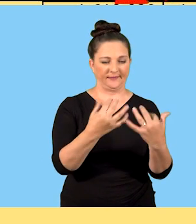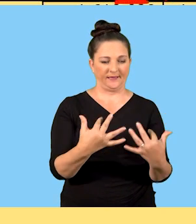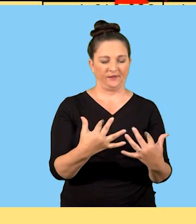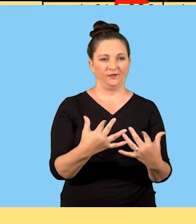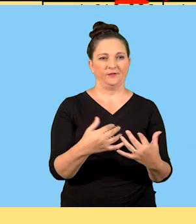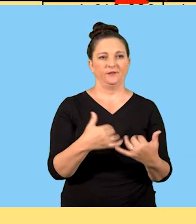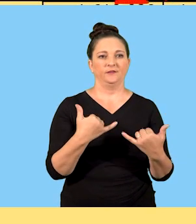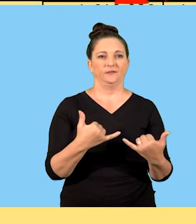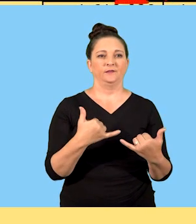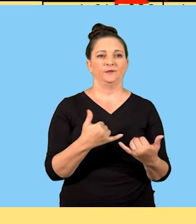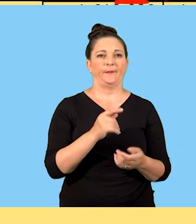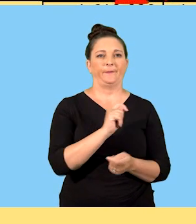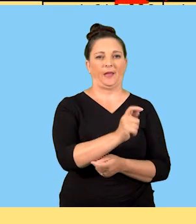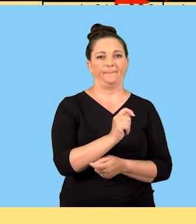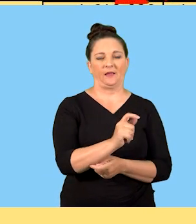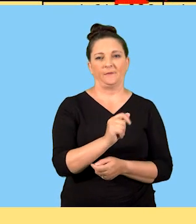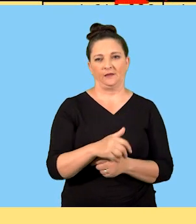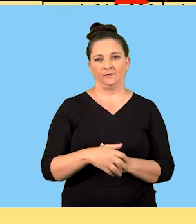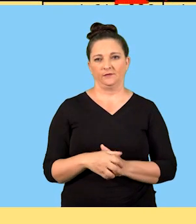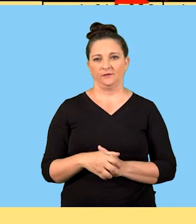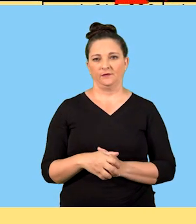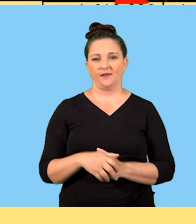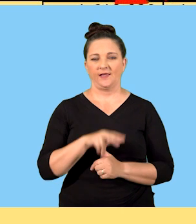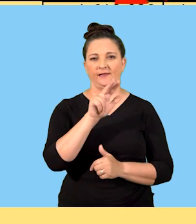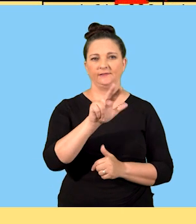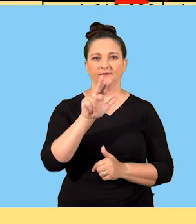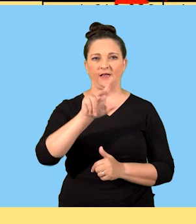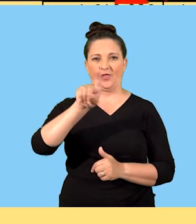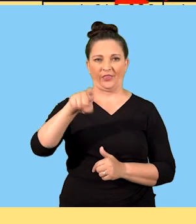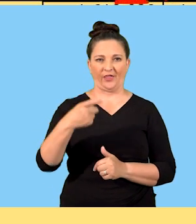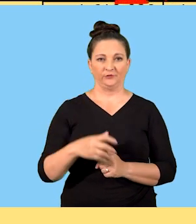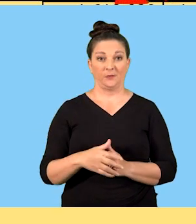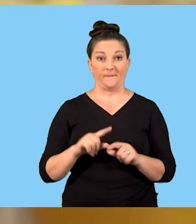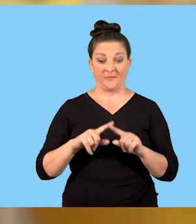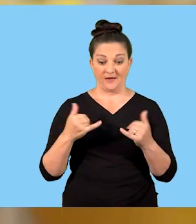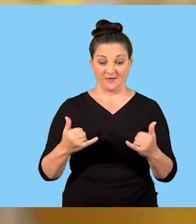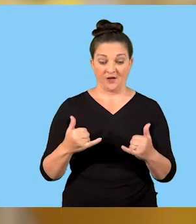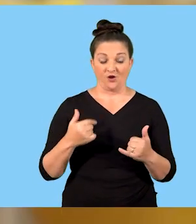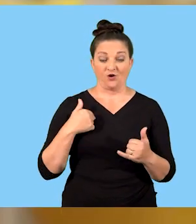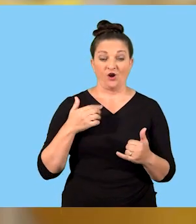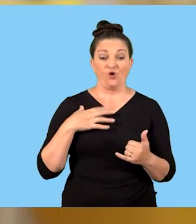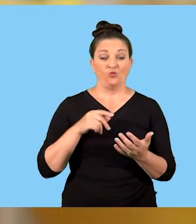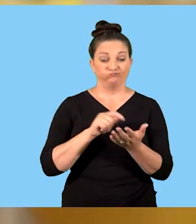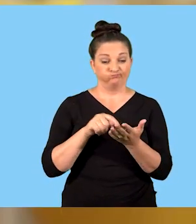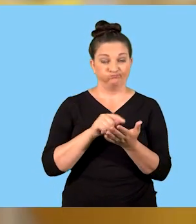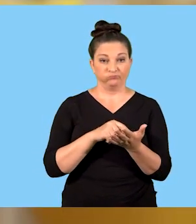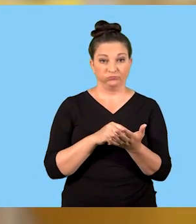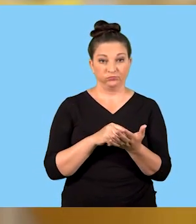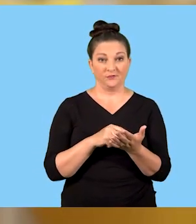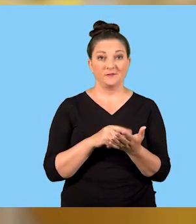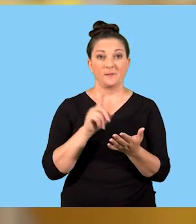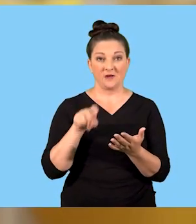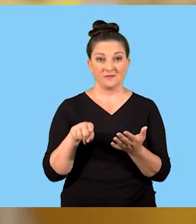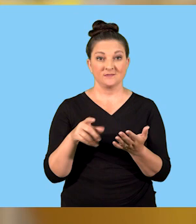is your 88,000. You debit your wages. Now, have your calculator close to you, because I want to call out